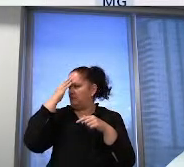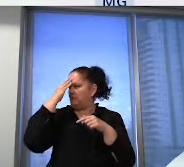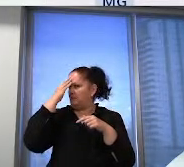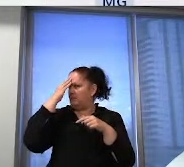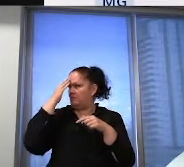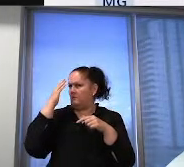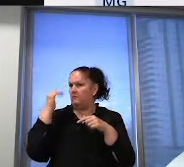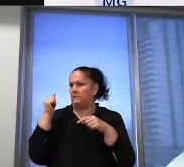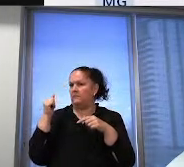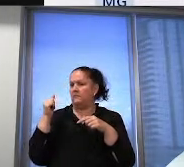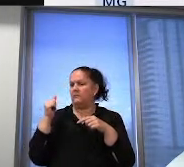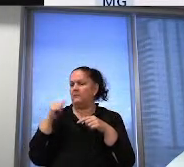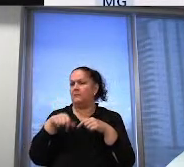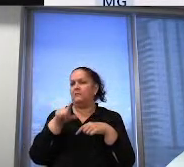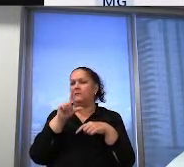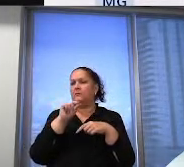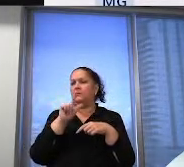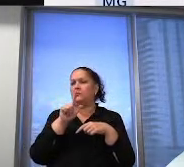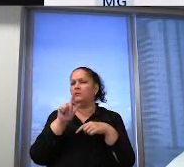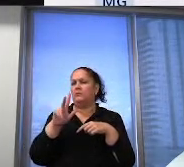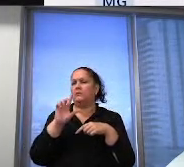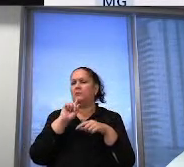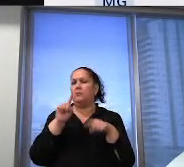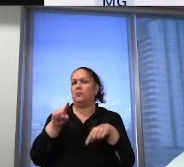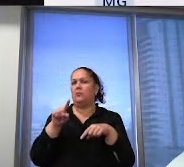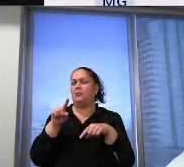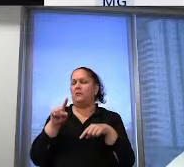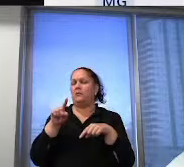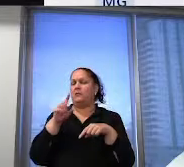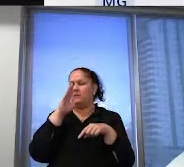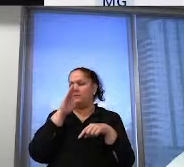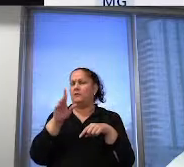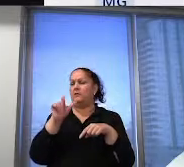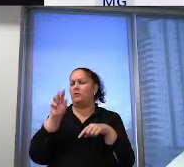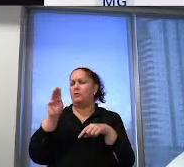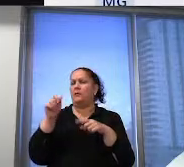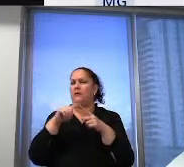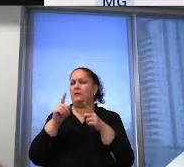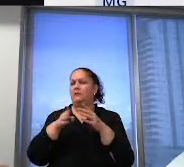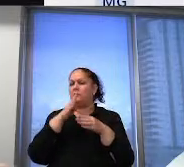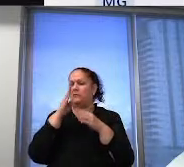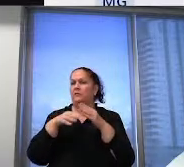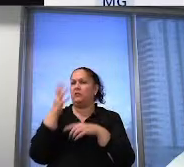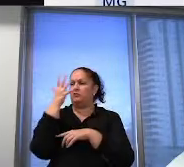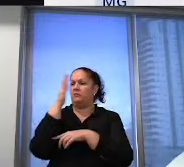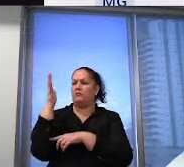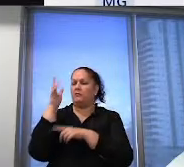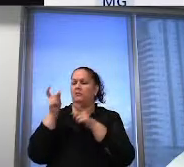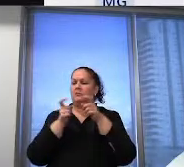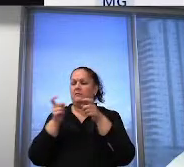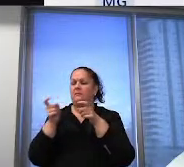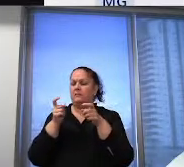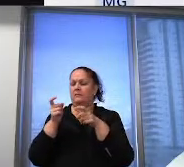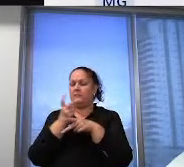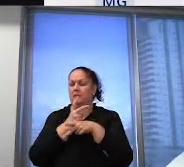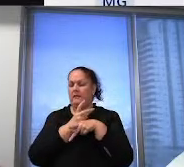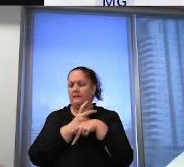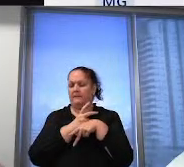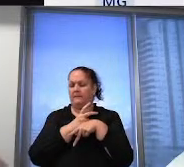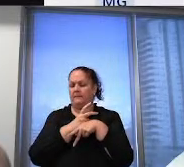with the Bureau's 2023 order that directed LUMA to complete the vegetation